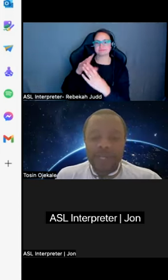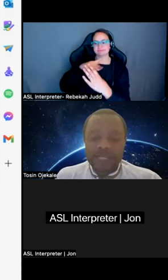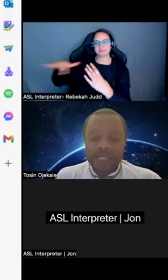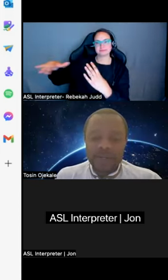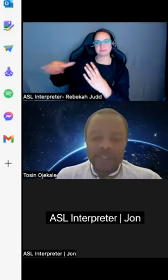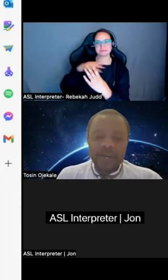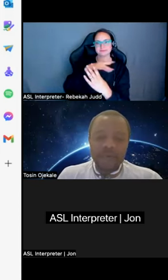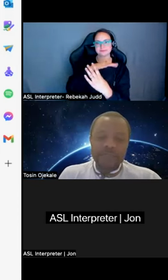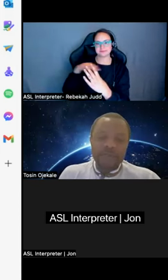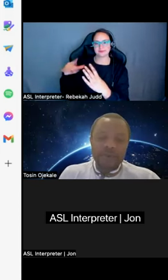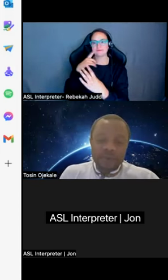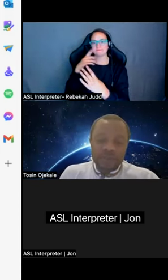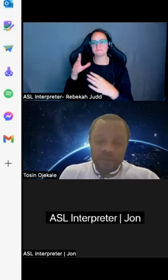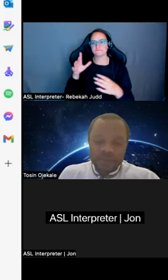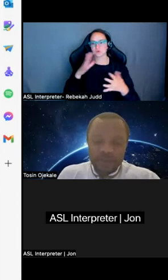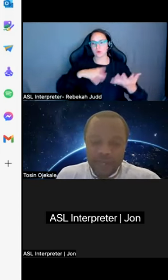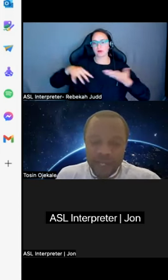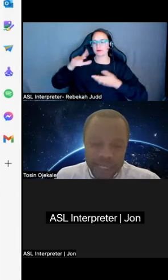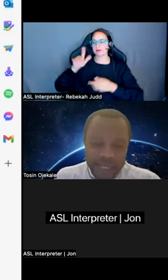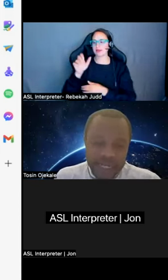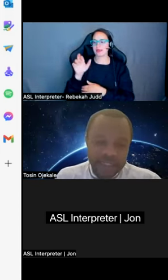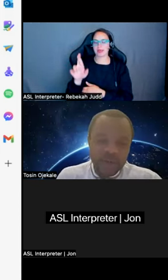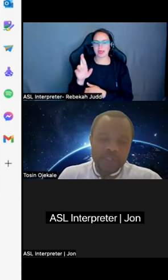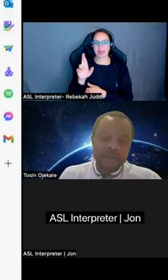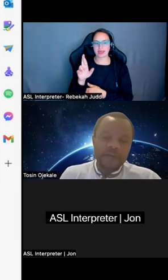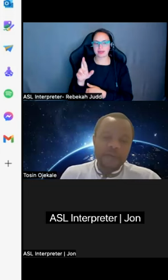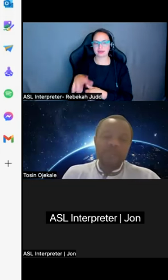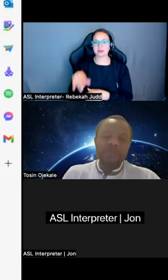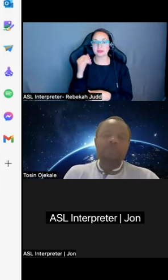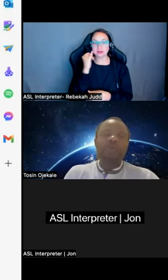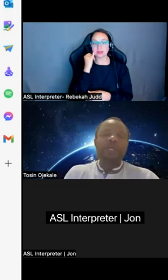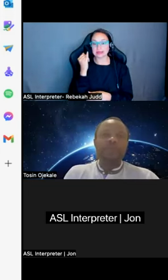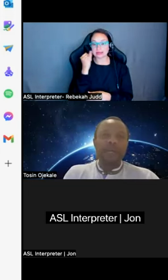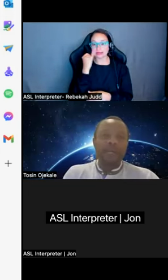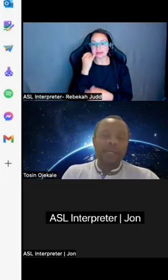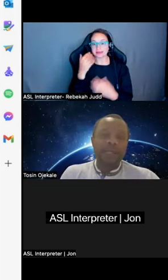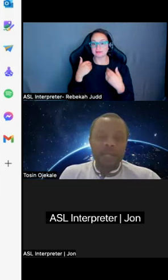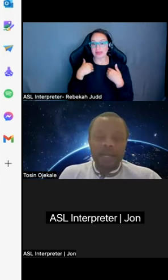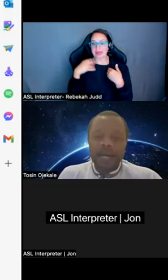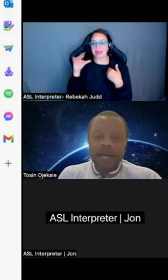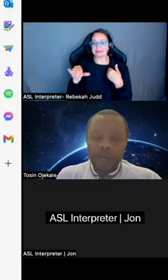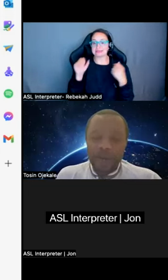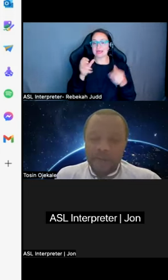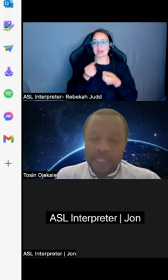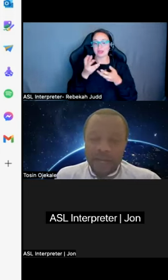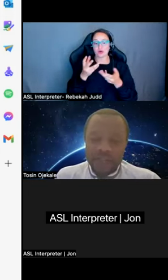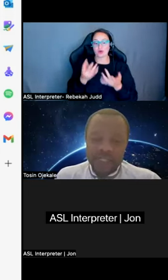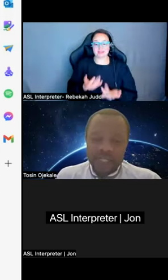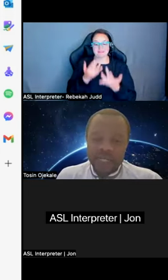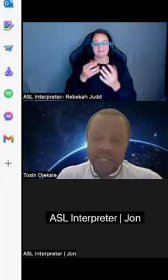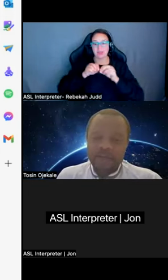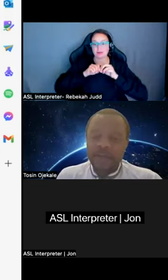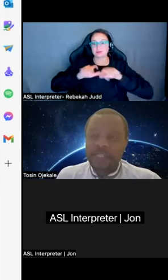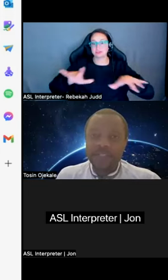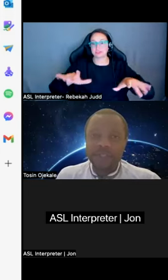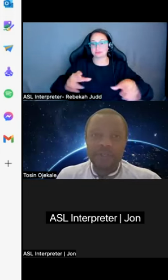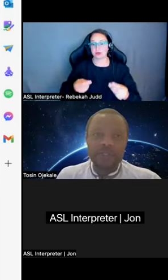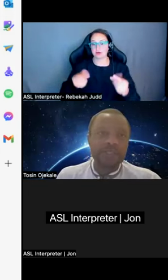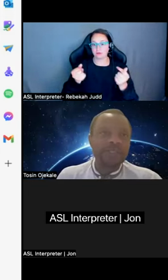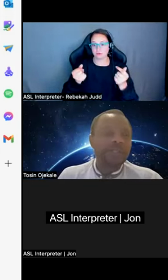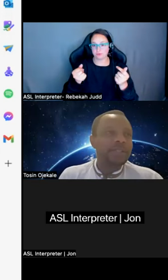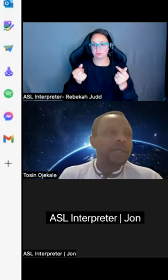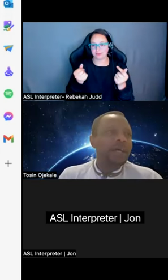and spaces under raised floors with moving air can cause fire to spread quickly. How many of us have seen